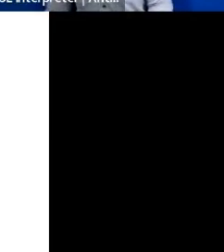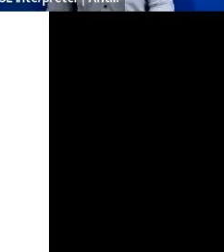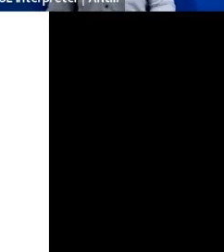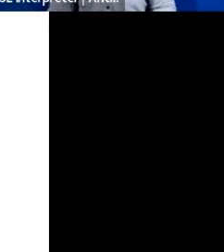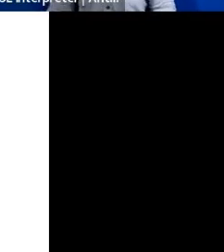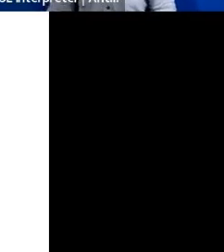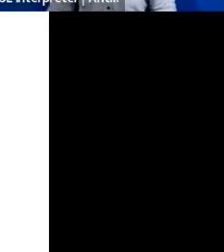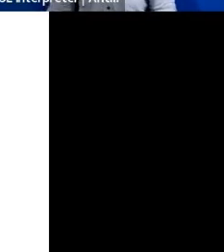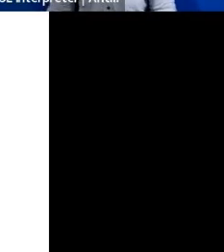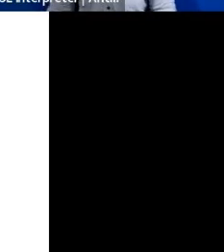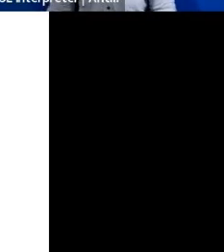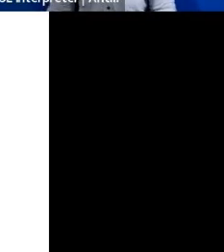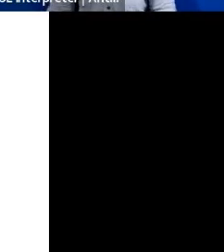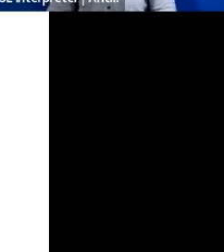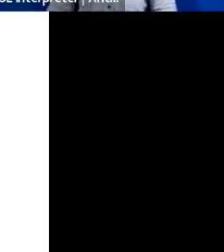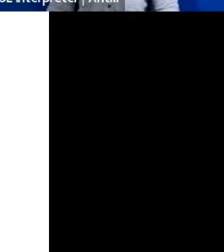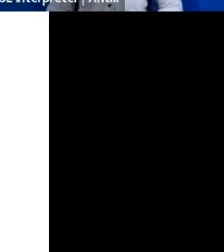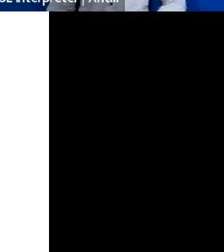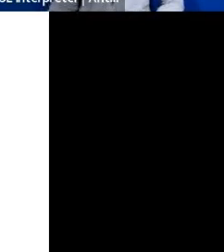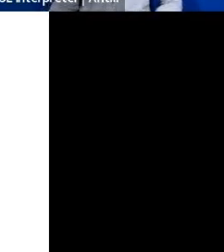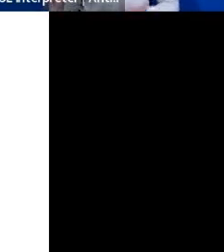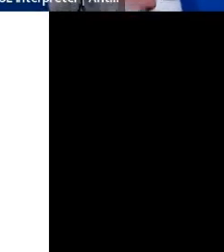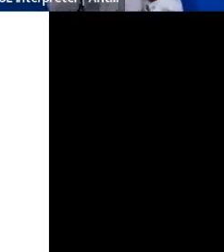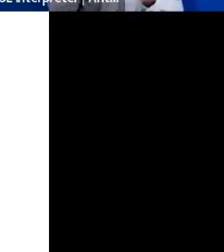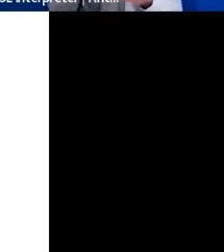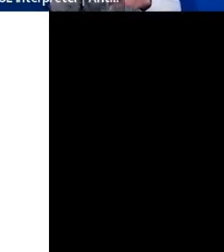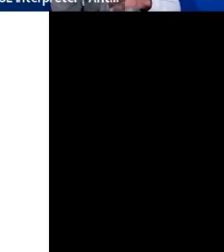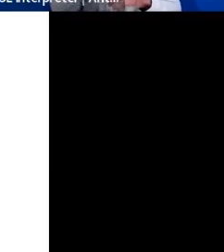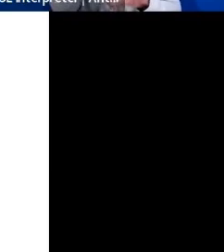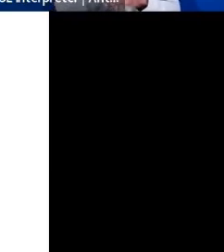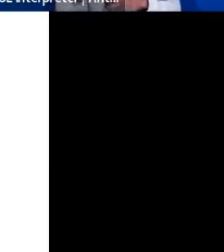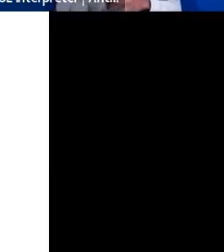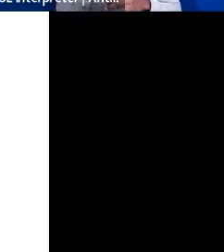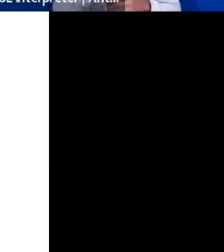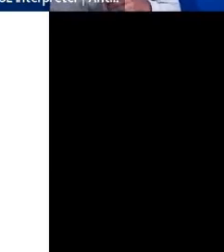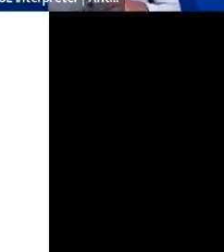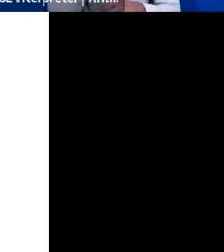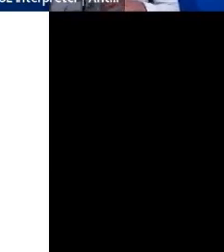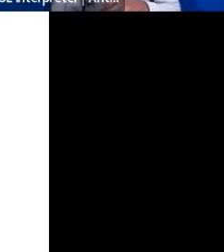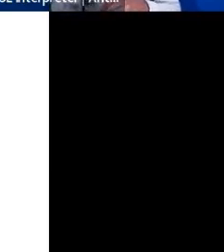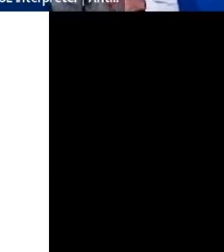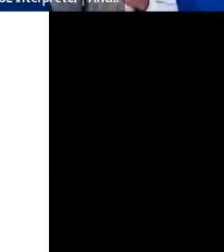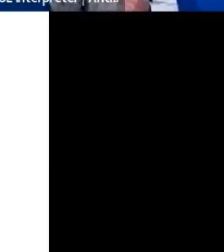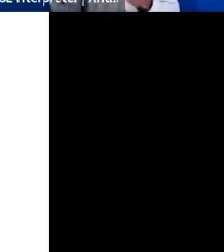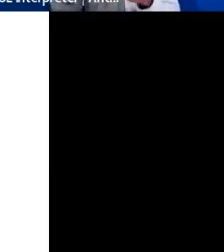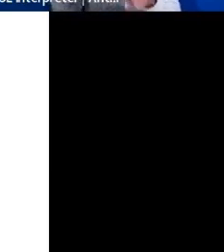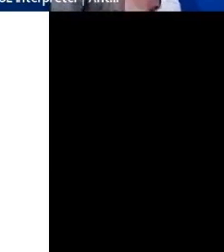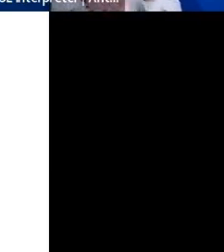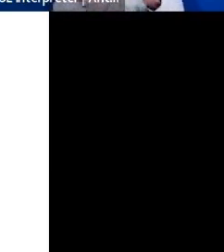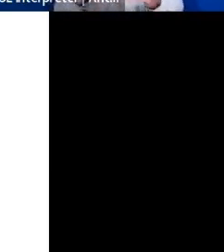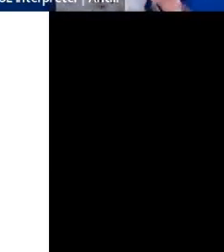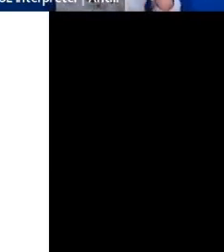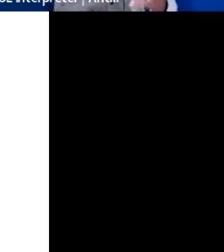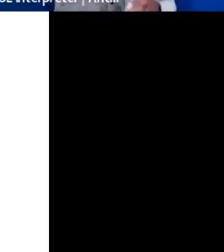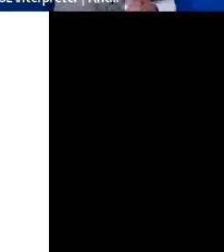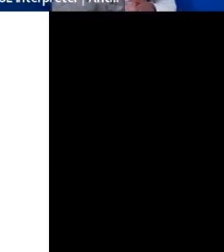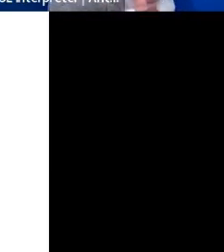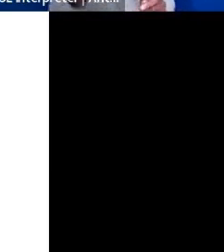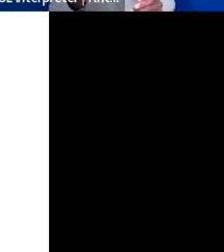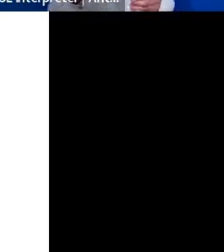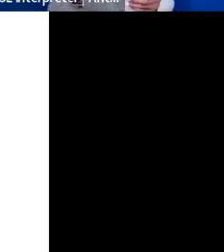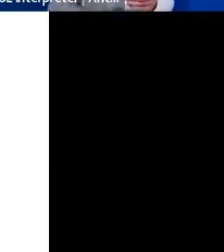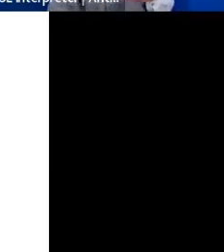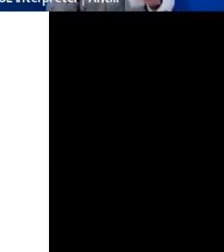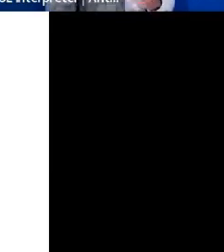do have a question that you want to ask to just the host, just the presenters directly, you can do that, and we are able to type back a response